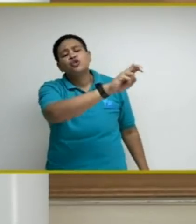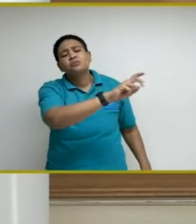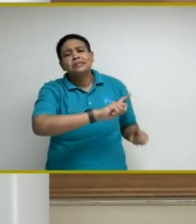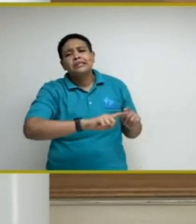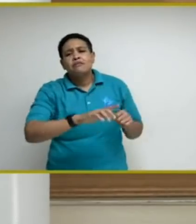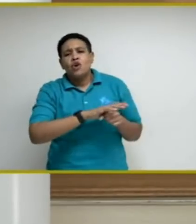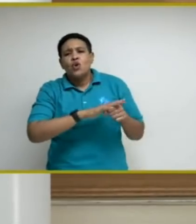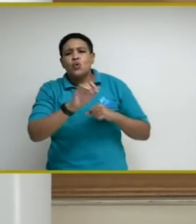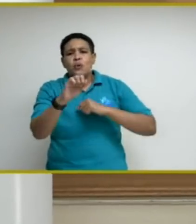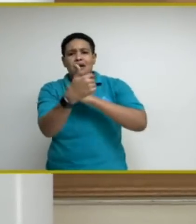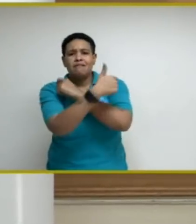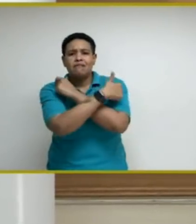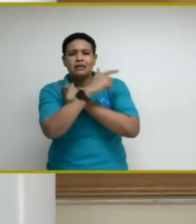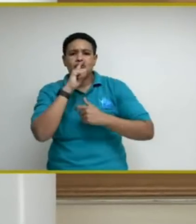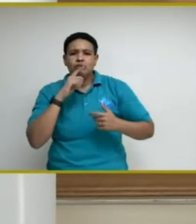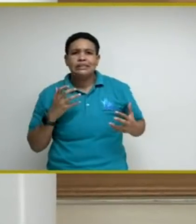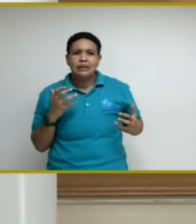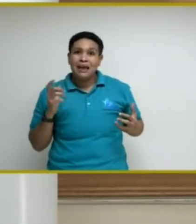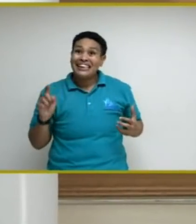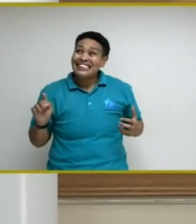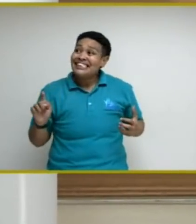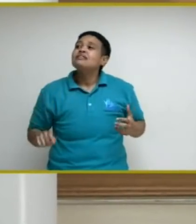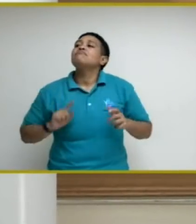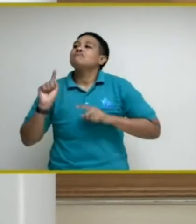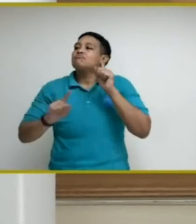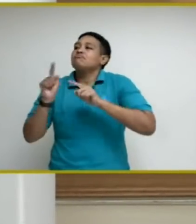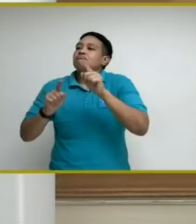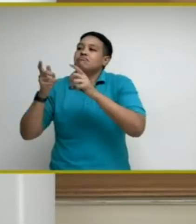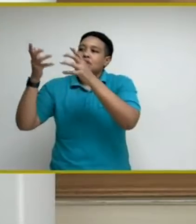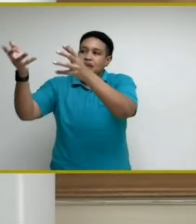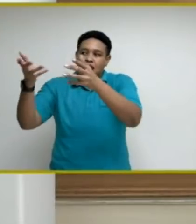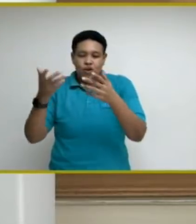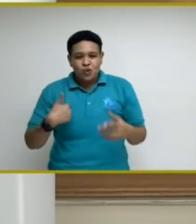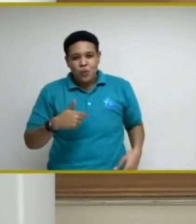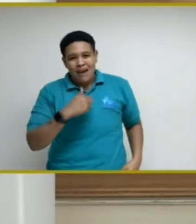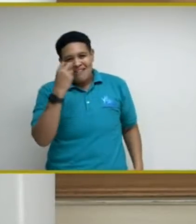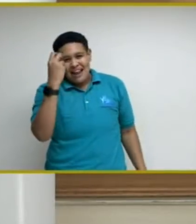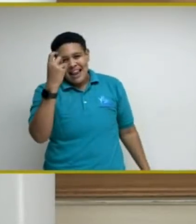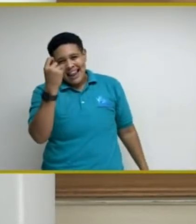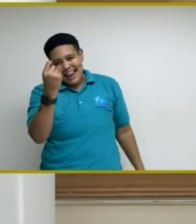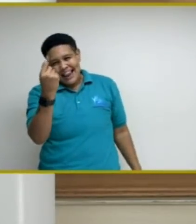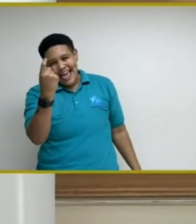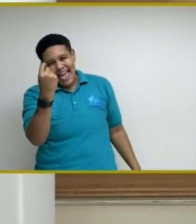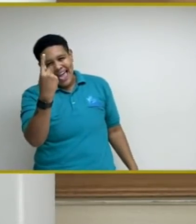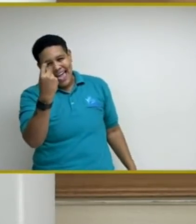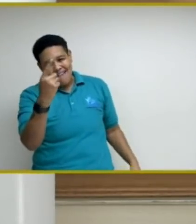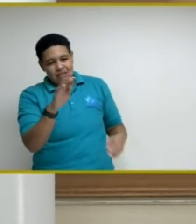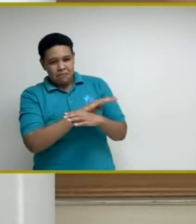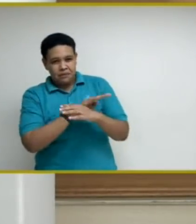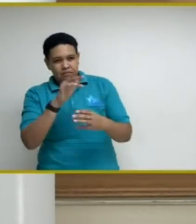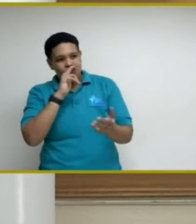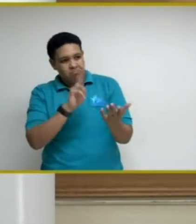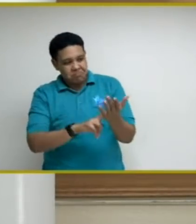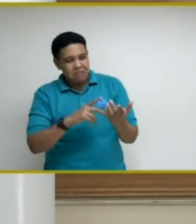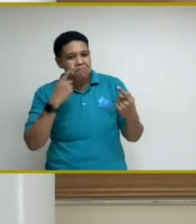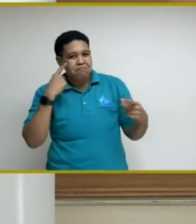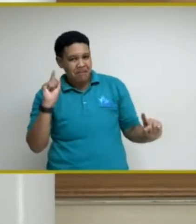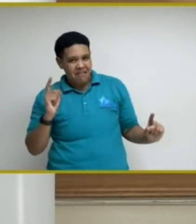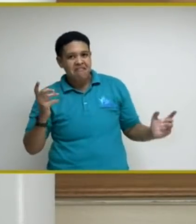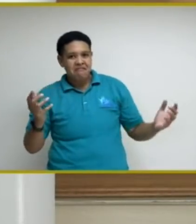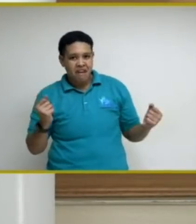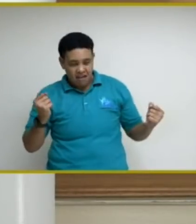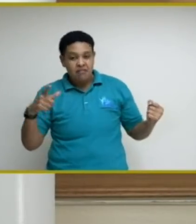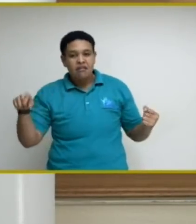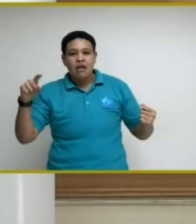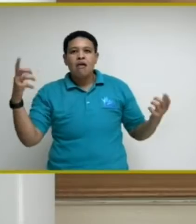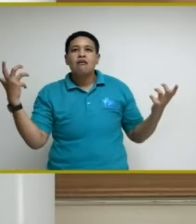of where the vaccine is being demanded. So we have 11 such entities, and they,